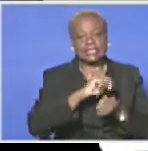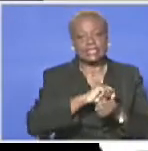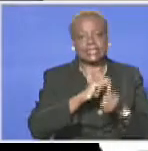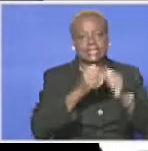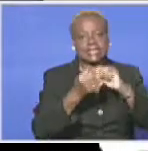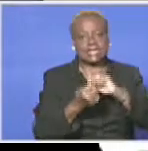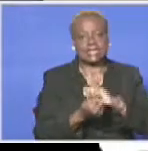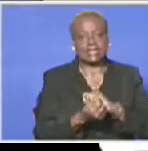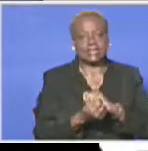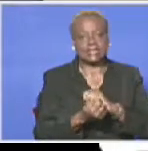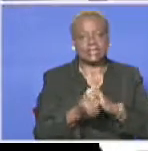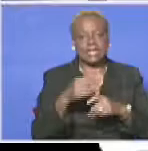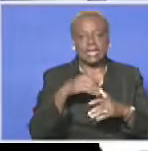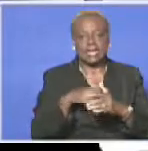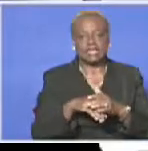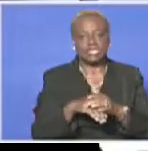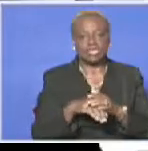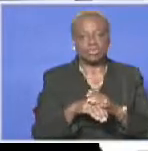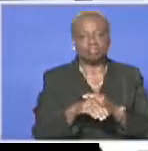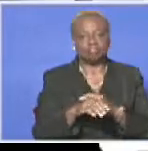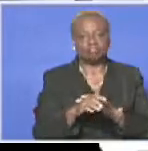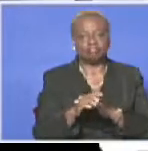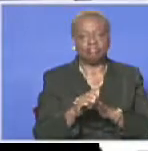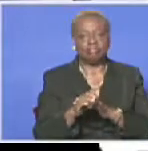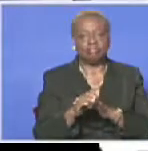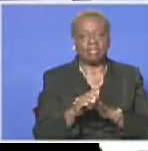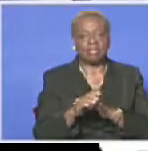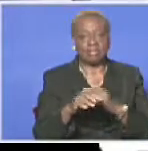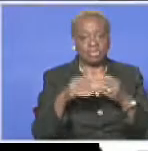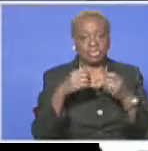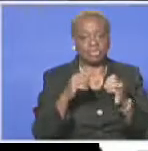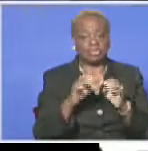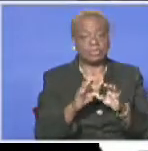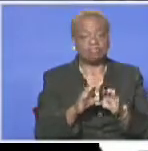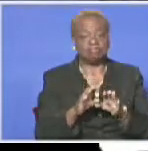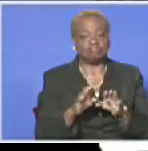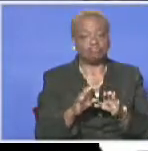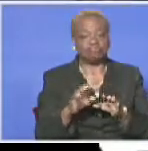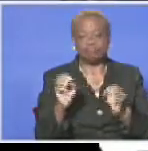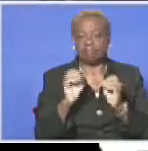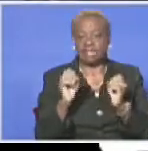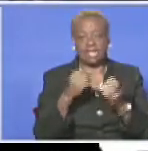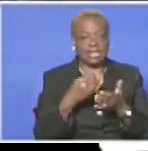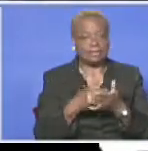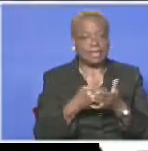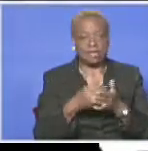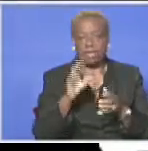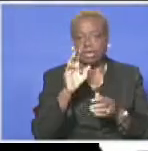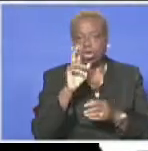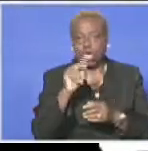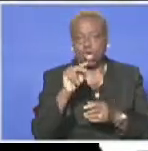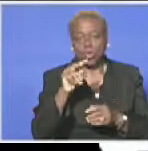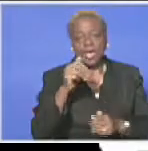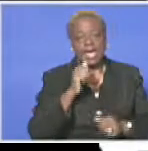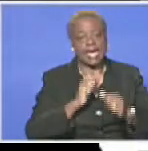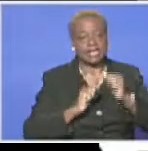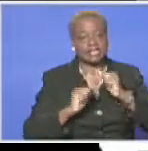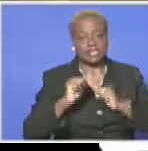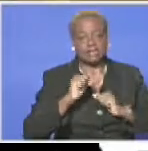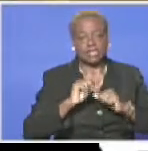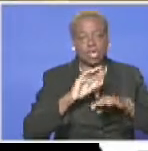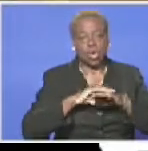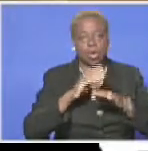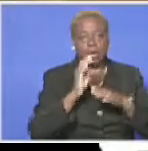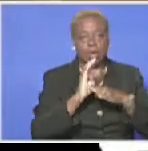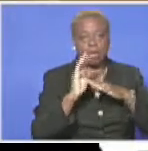an abandoned Bay Street where most stores are shuttered and there's just no economic activity out there. So